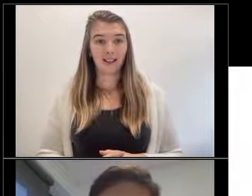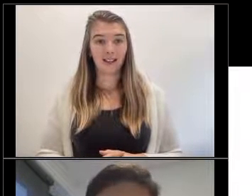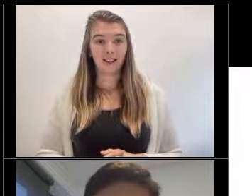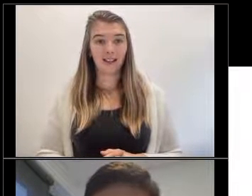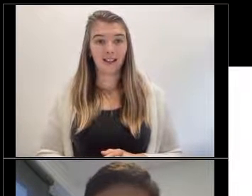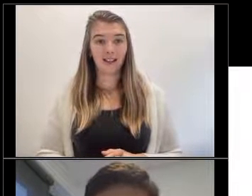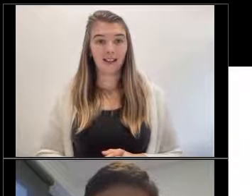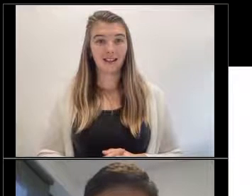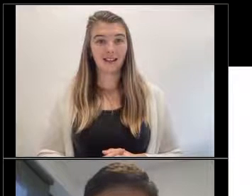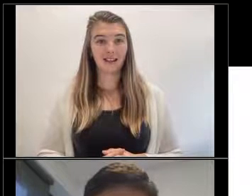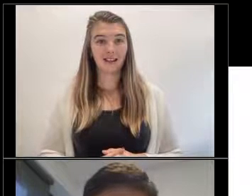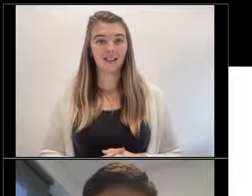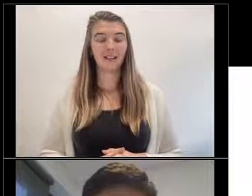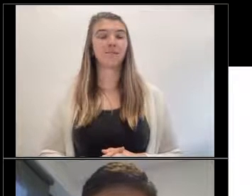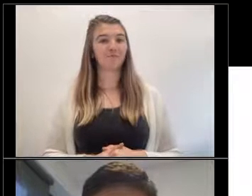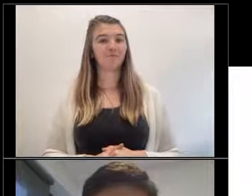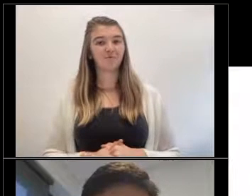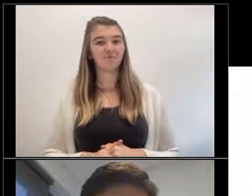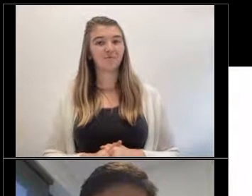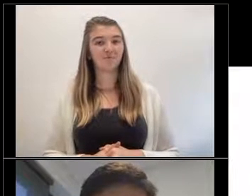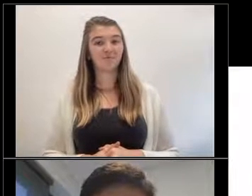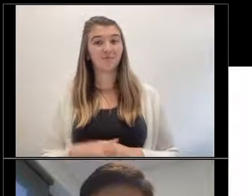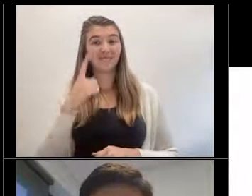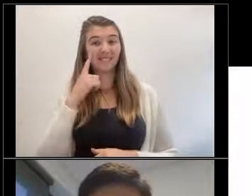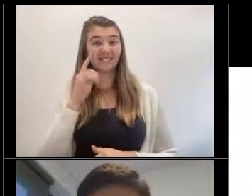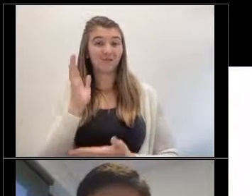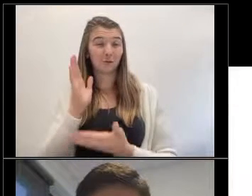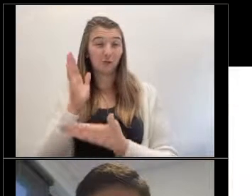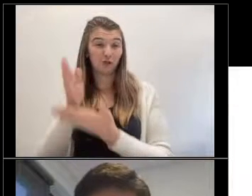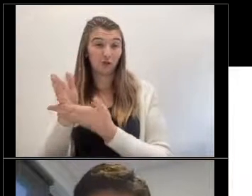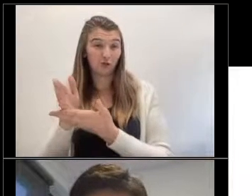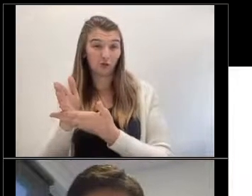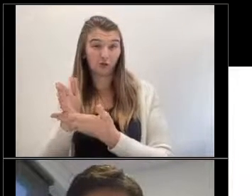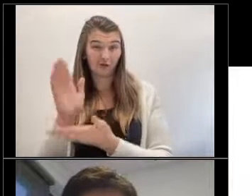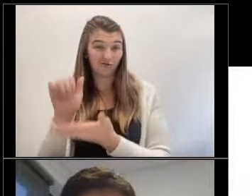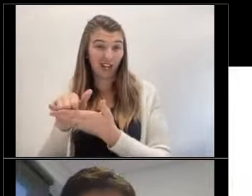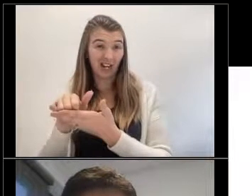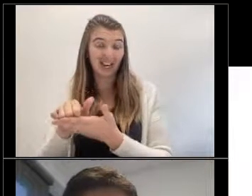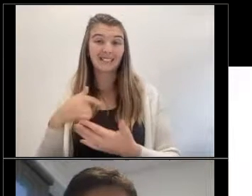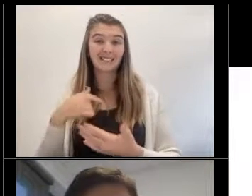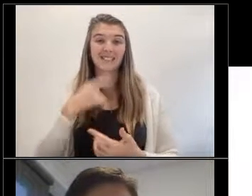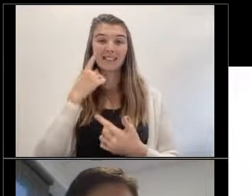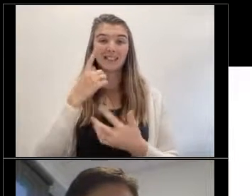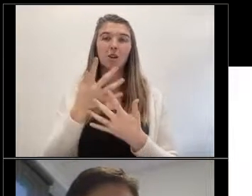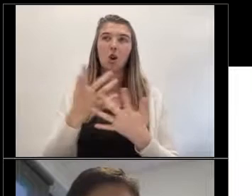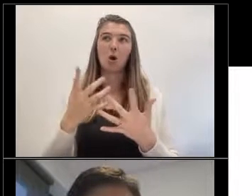Yeah, I mean, that's absolutely true. I mean, possibly one of the most important things is